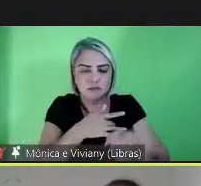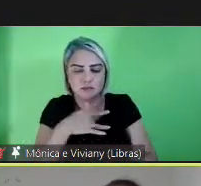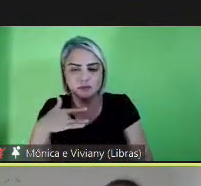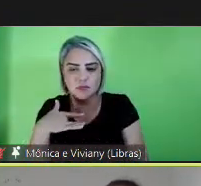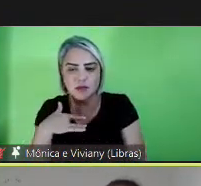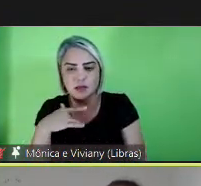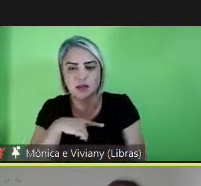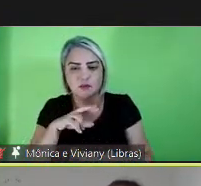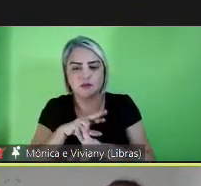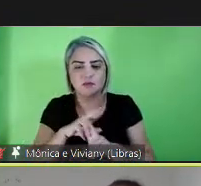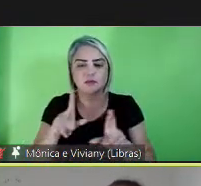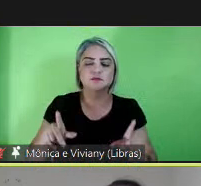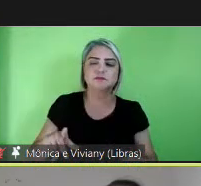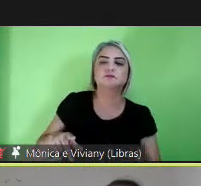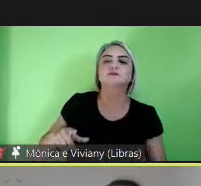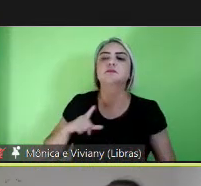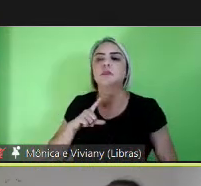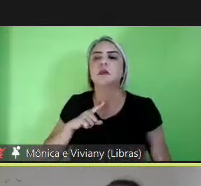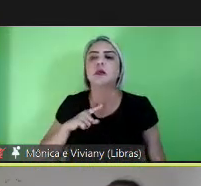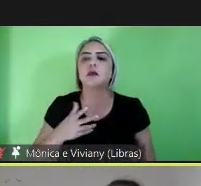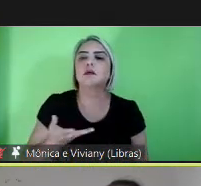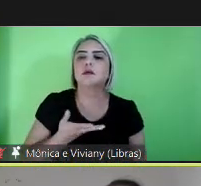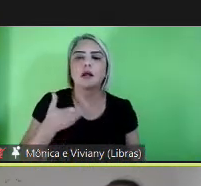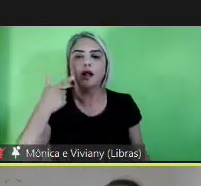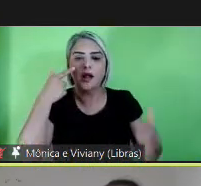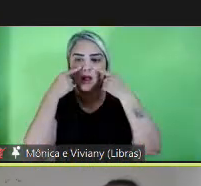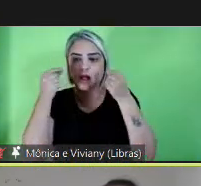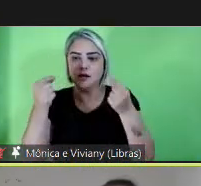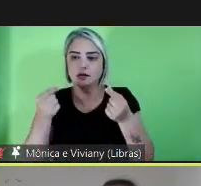network for primary care, has a difference